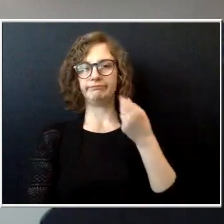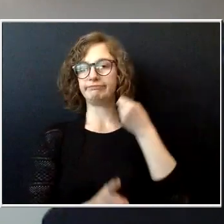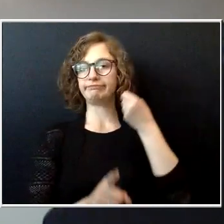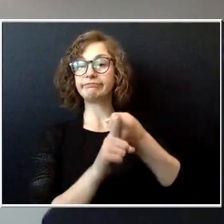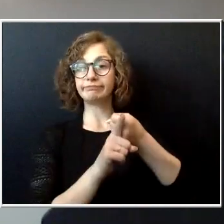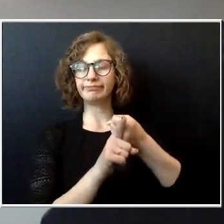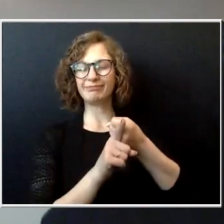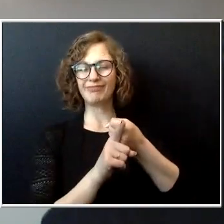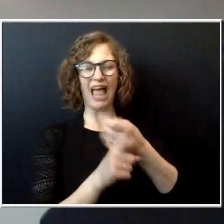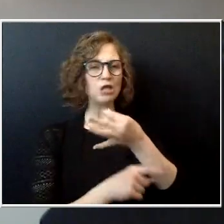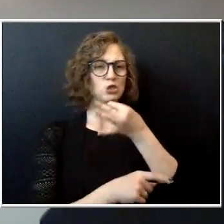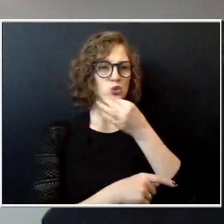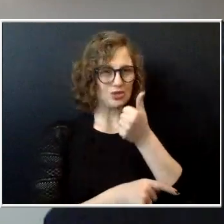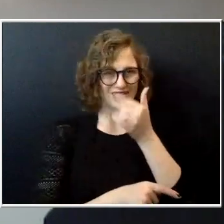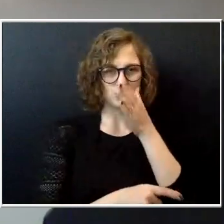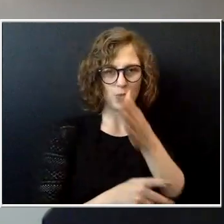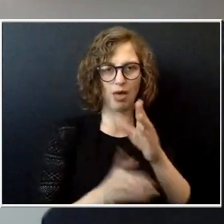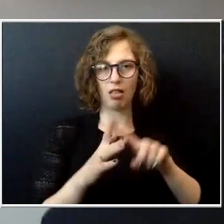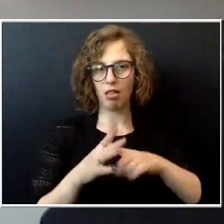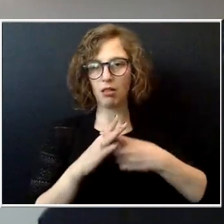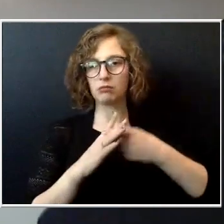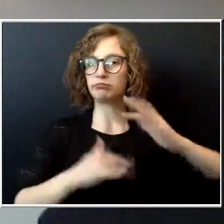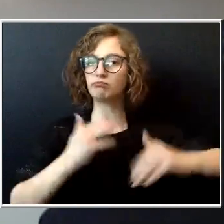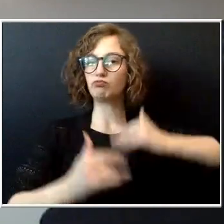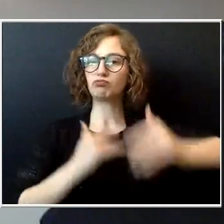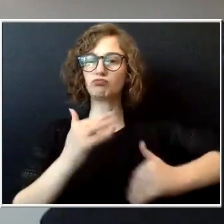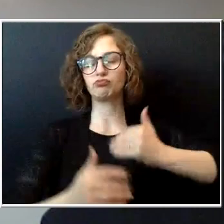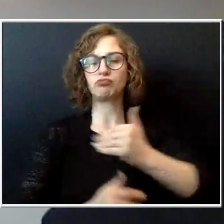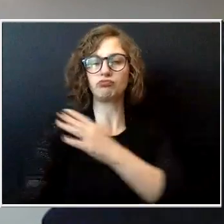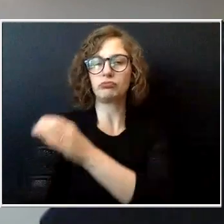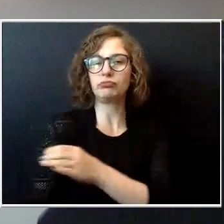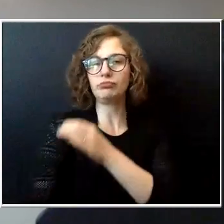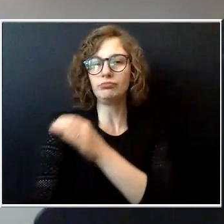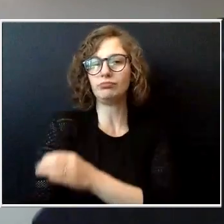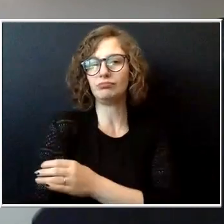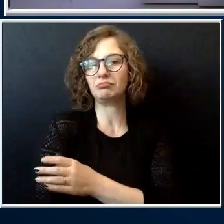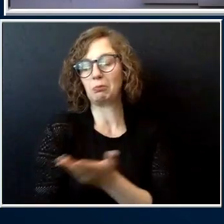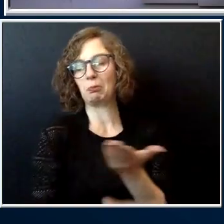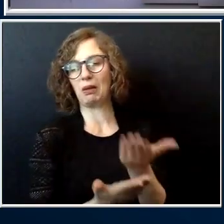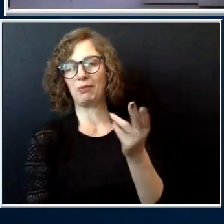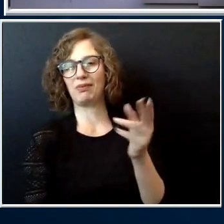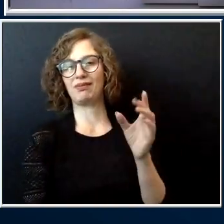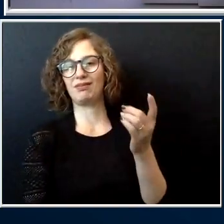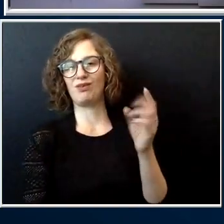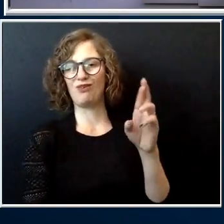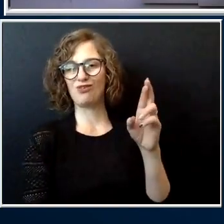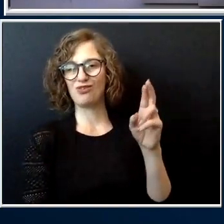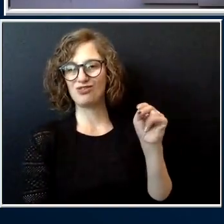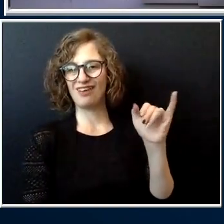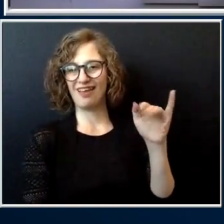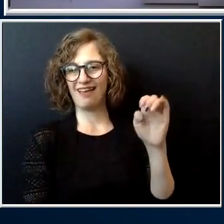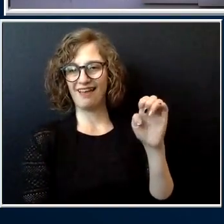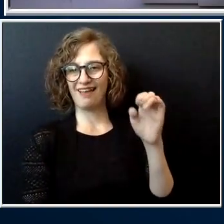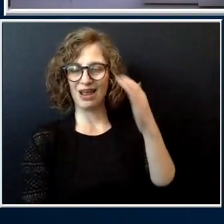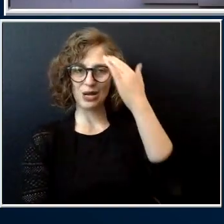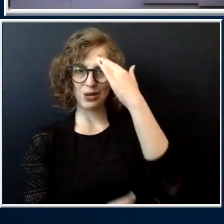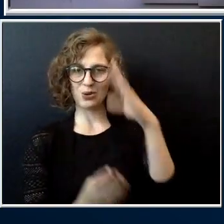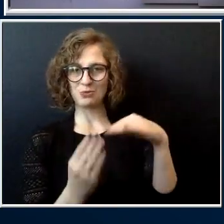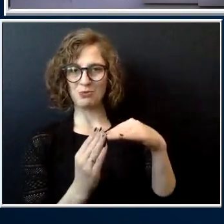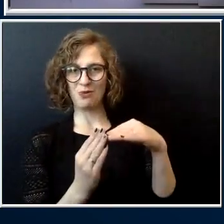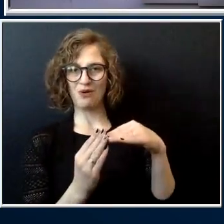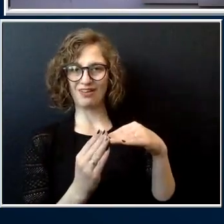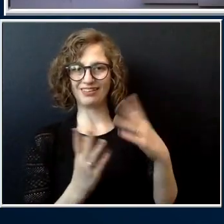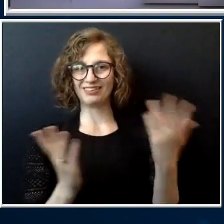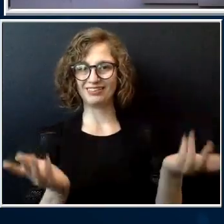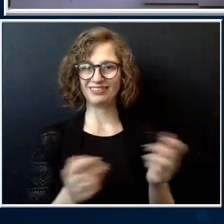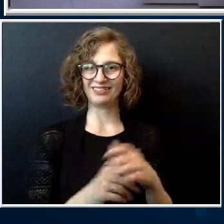being implemented into the clinic. I'd refer to maybe Dr. Nye to comment further, or Dr. Hawk, who we haven't had a chance